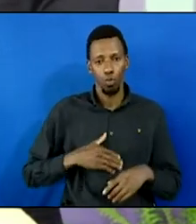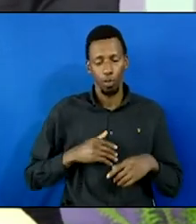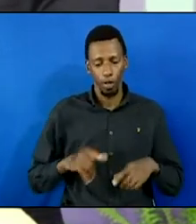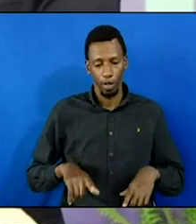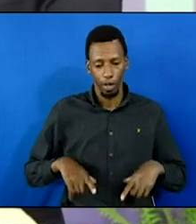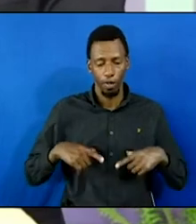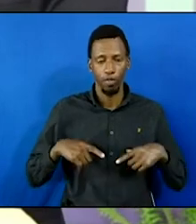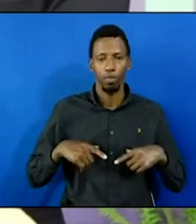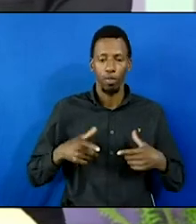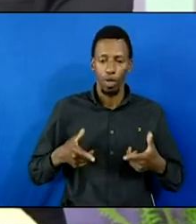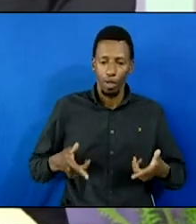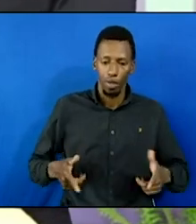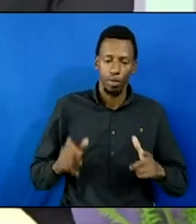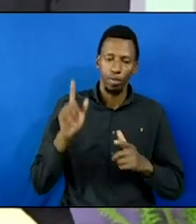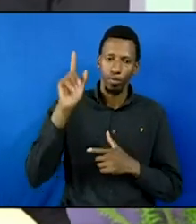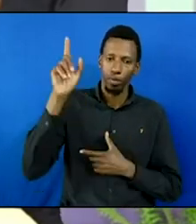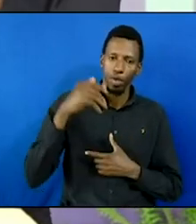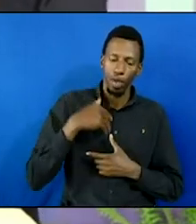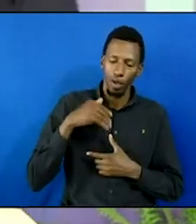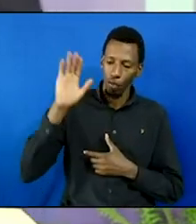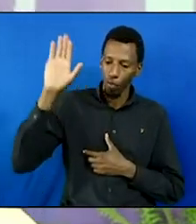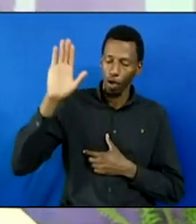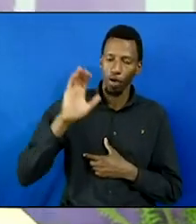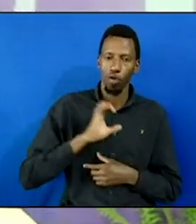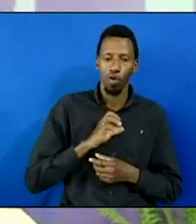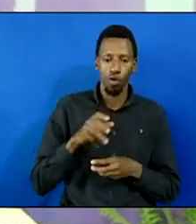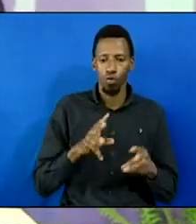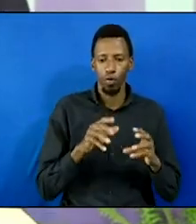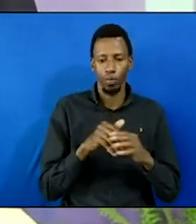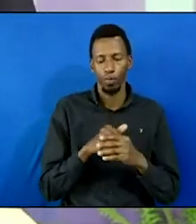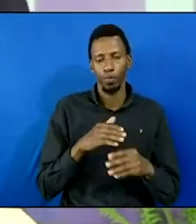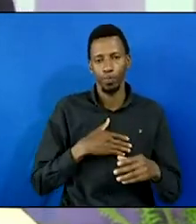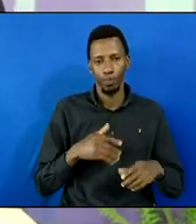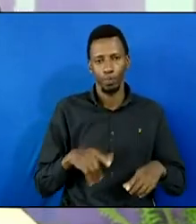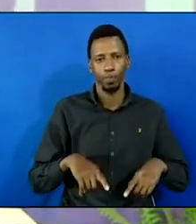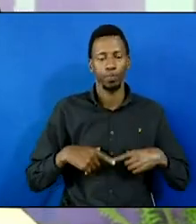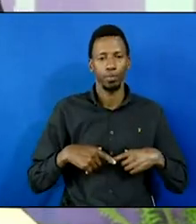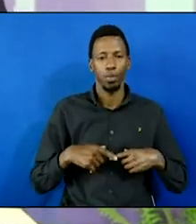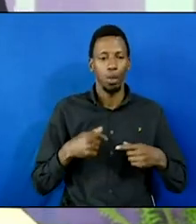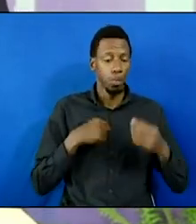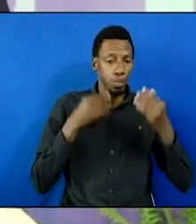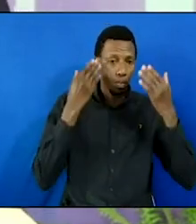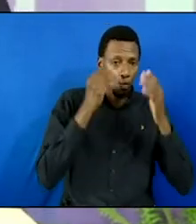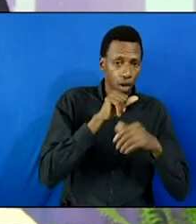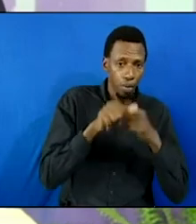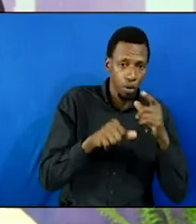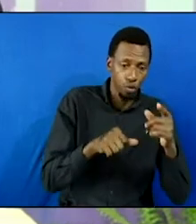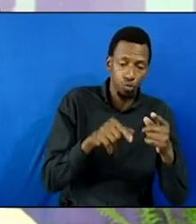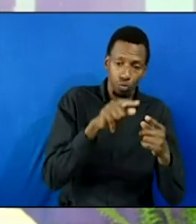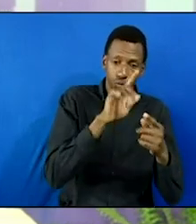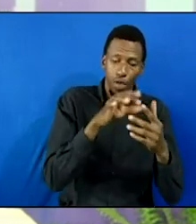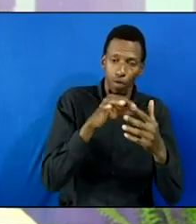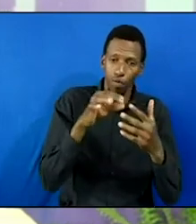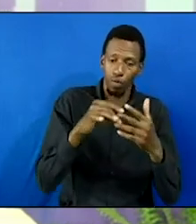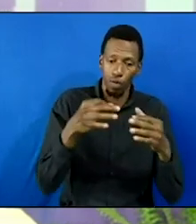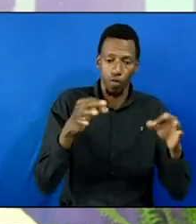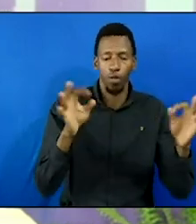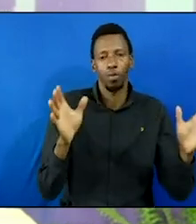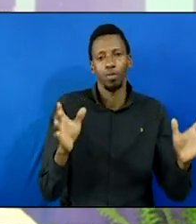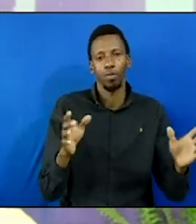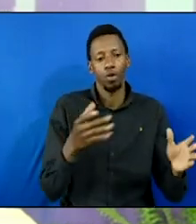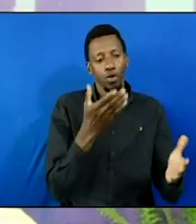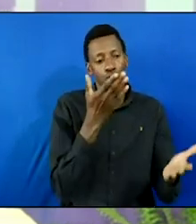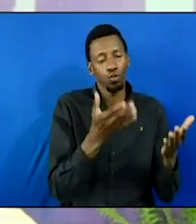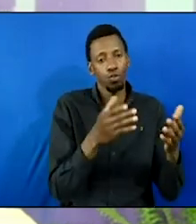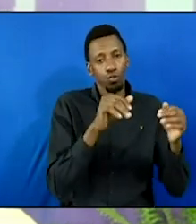His way in my life. I don't know about you. The freedom is yours. Either to surrender